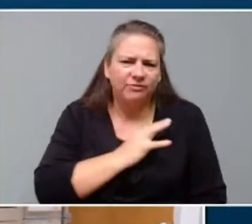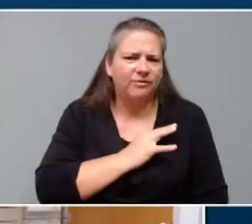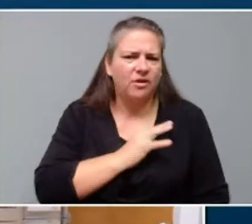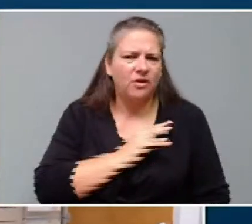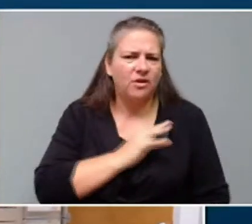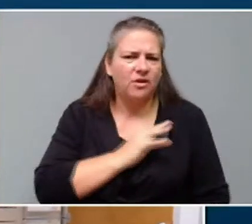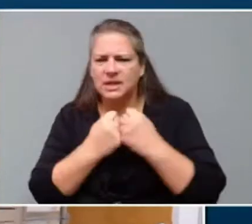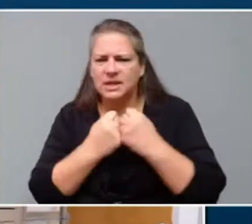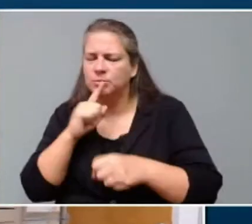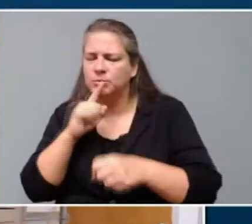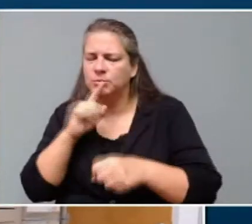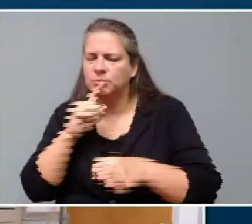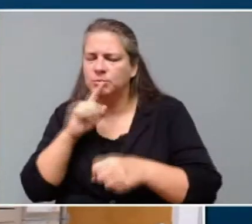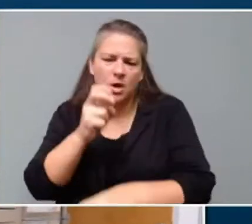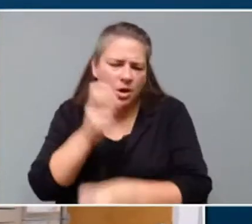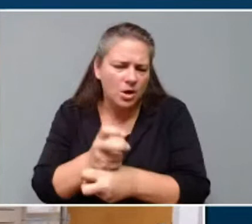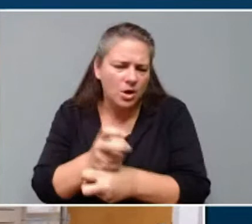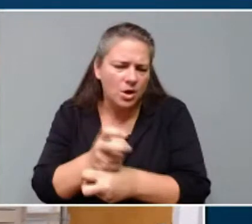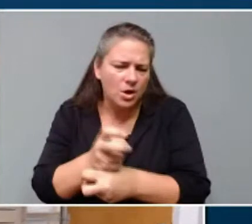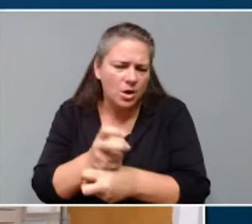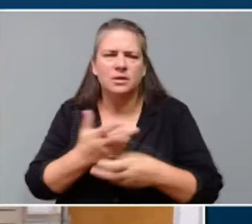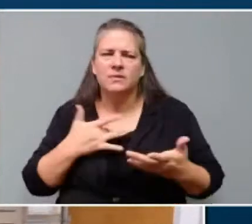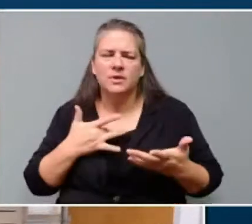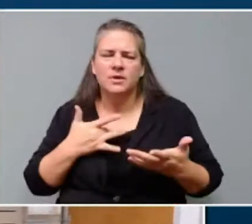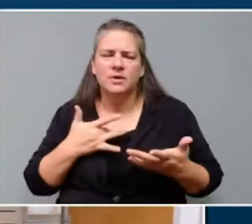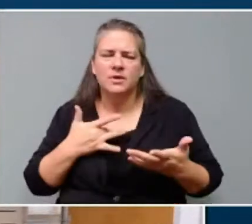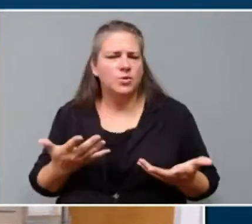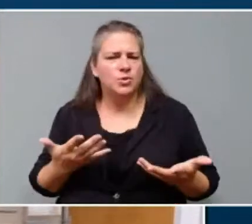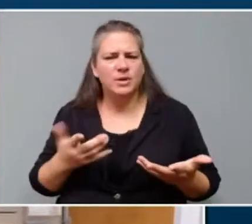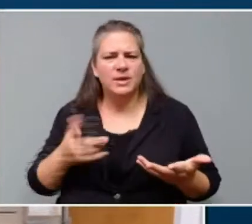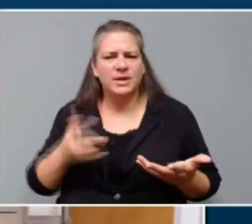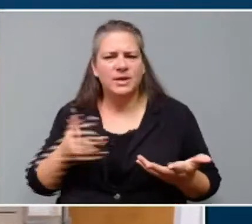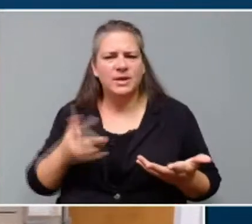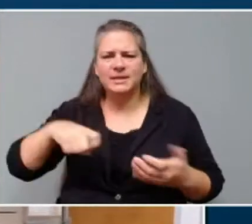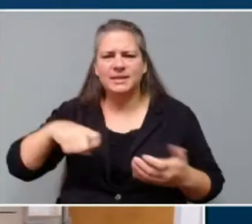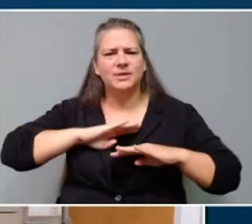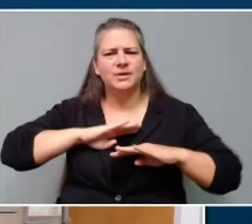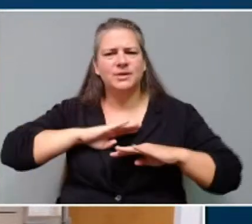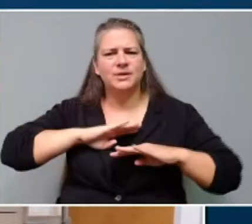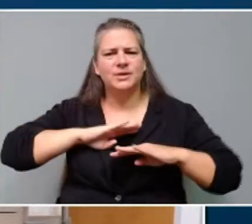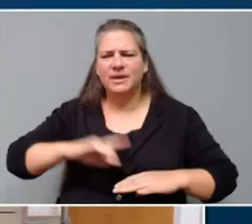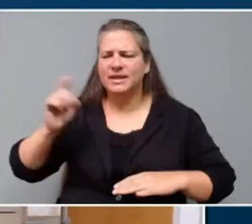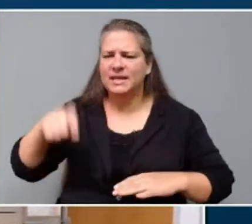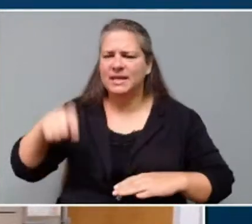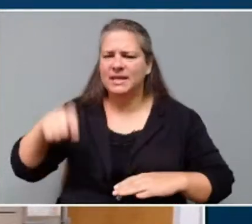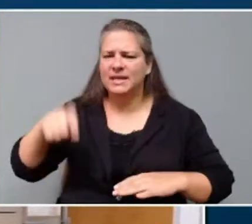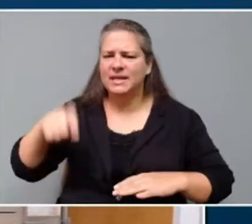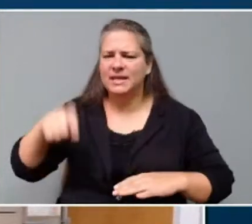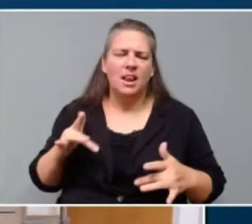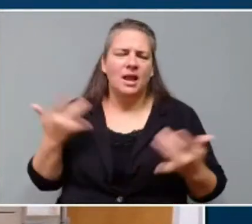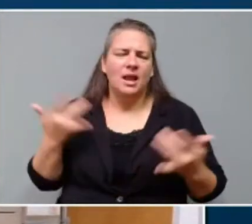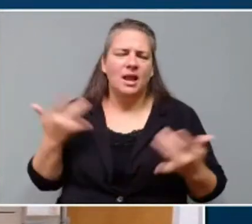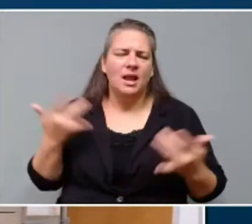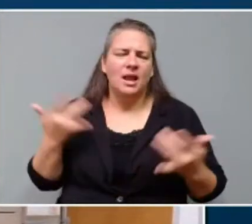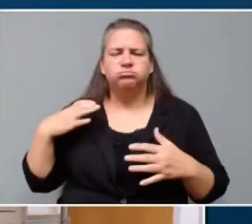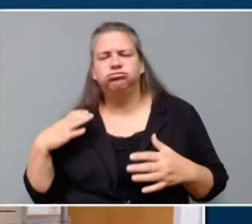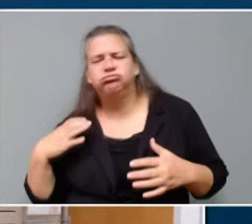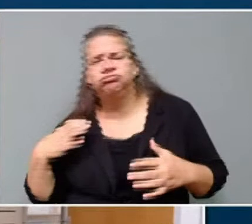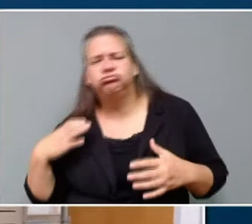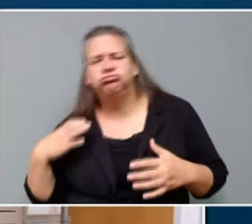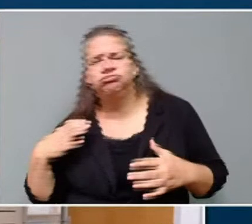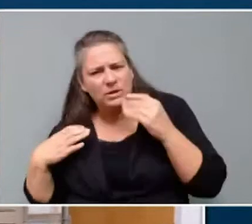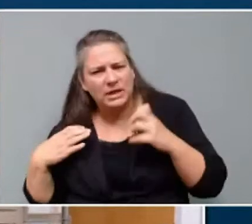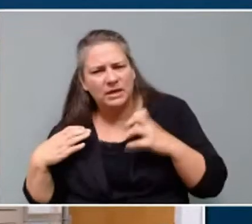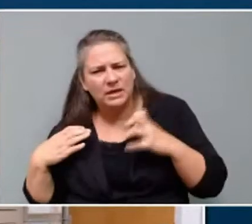working so hard, and it's just a relief and a little bit of light to have